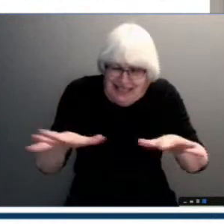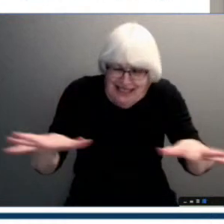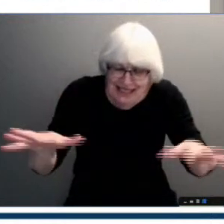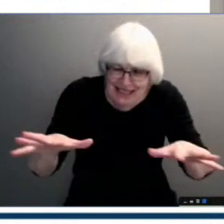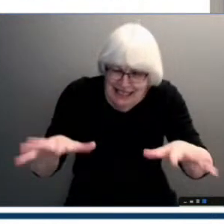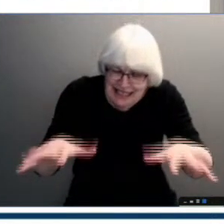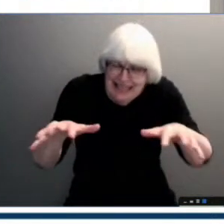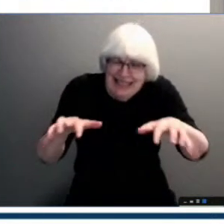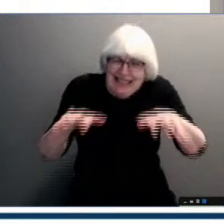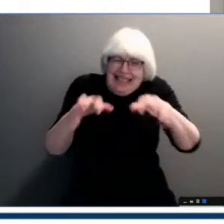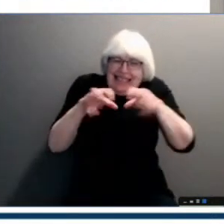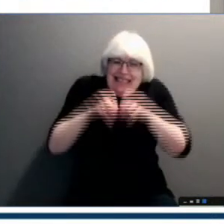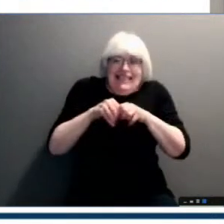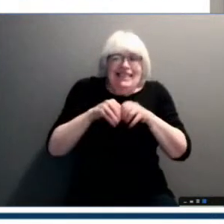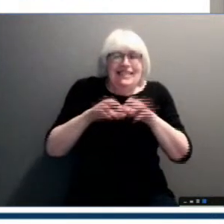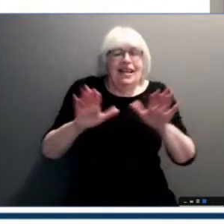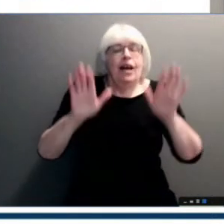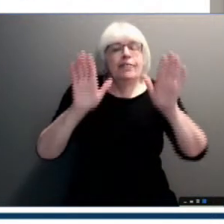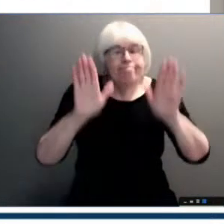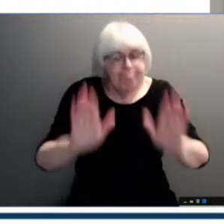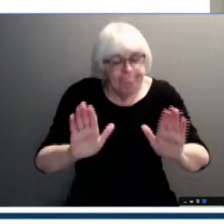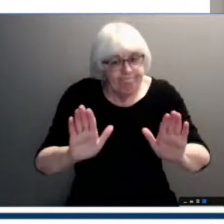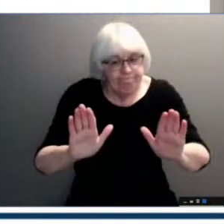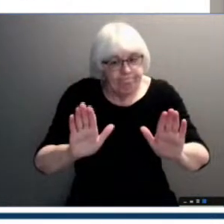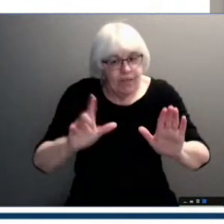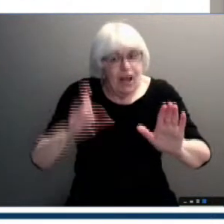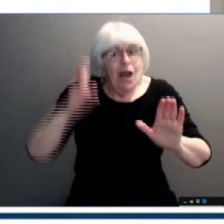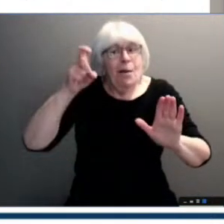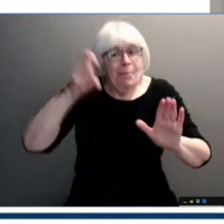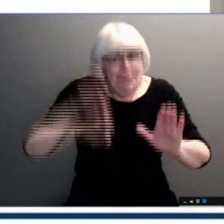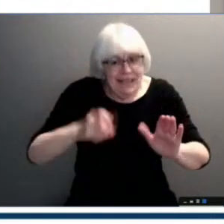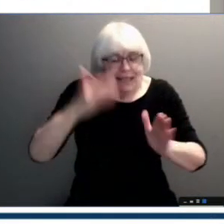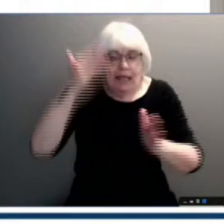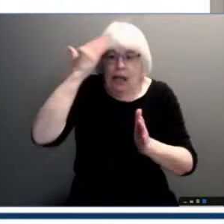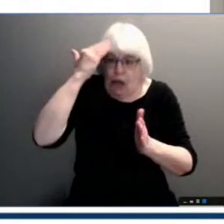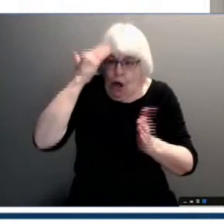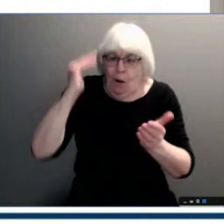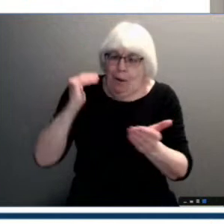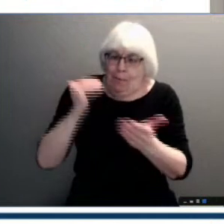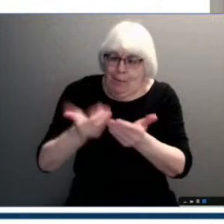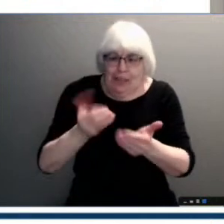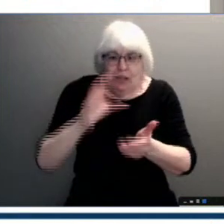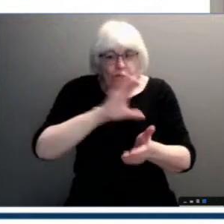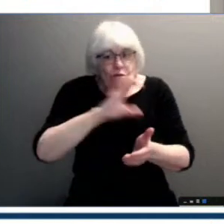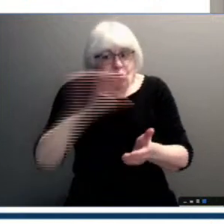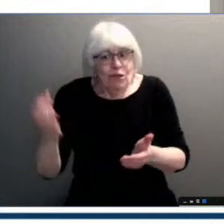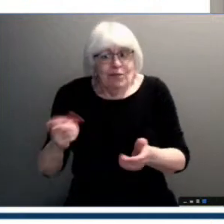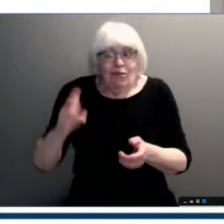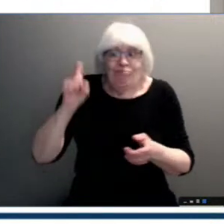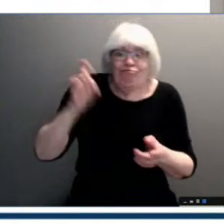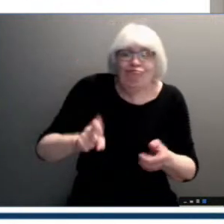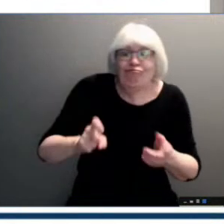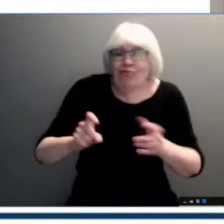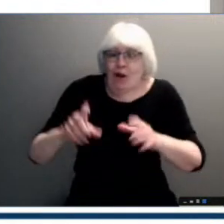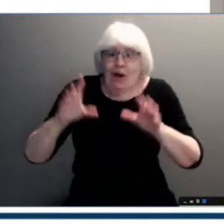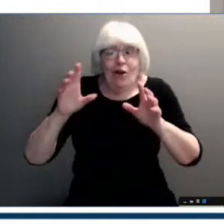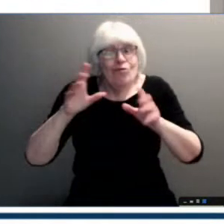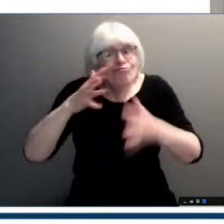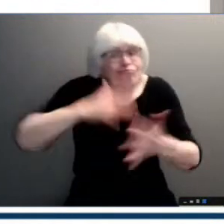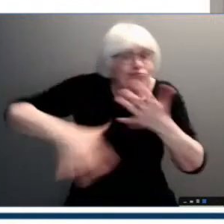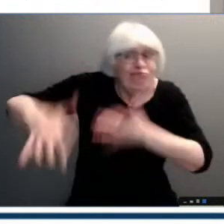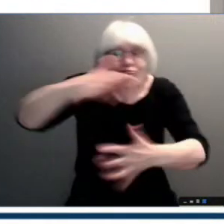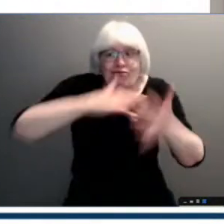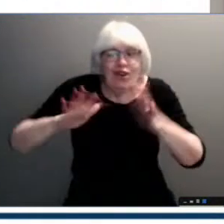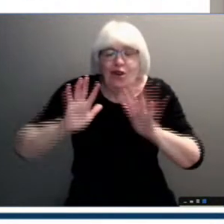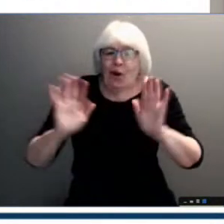I know it's the holiday season, but we really need to slow down. It's that simple. It's time for each of us to step up and take more